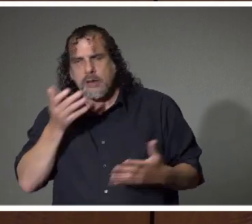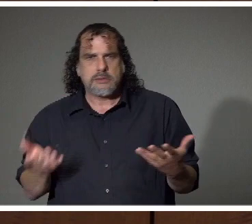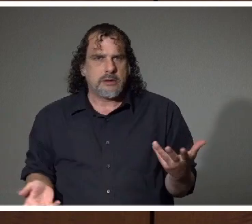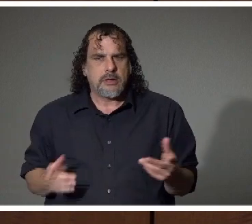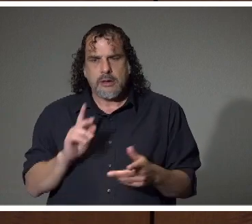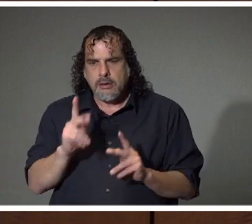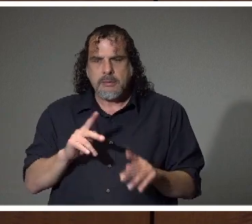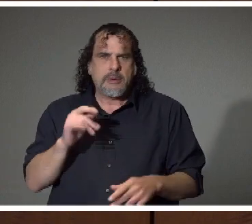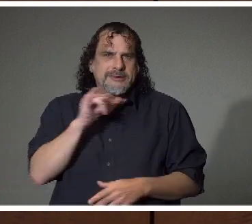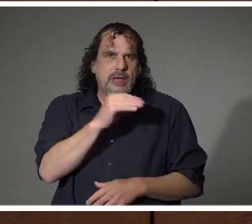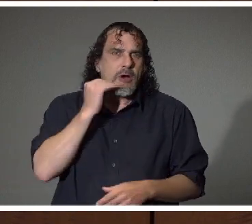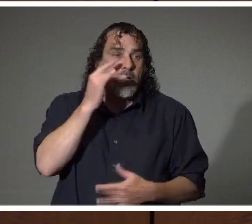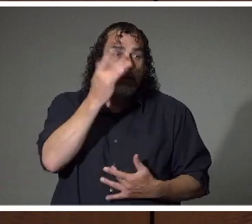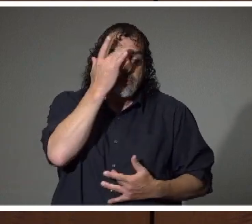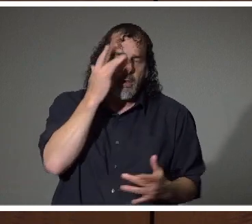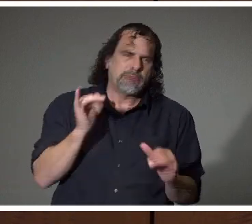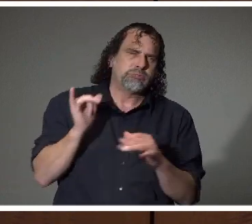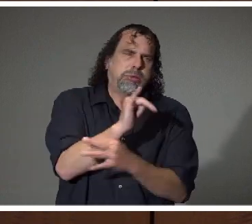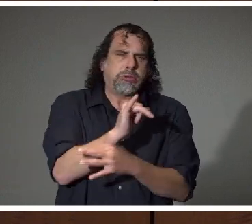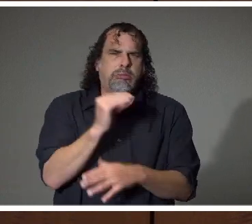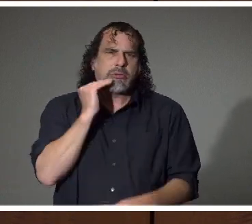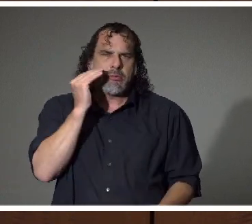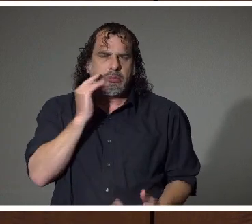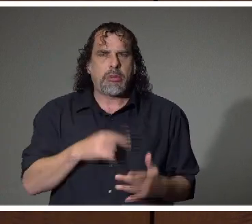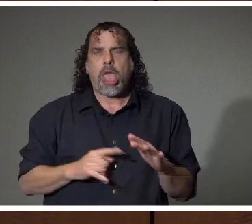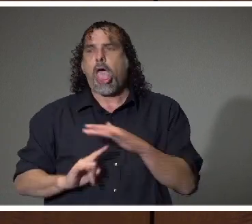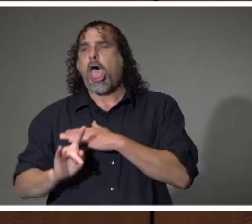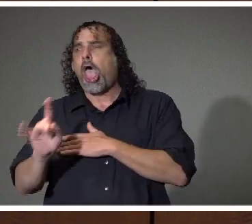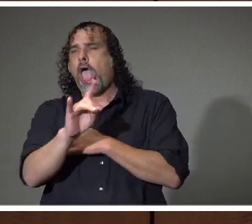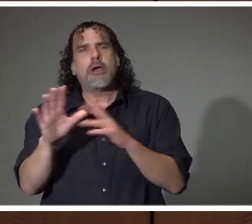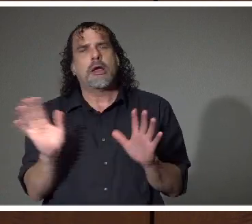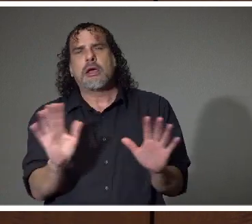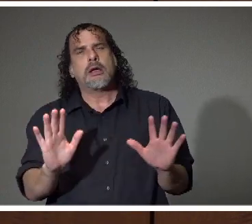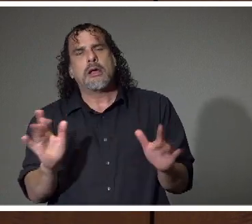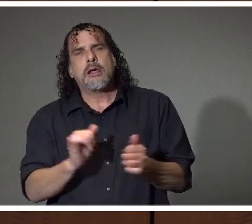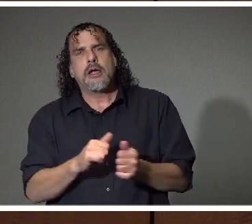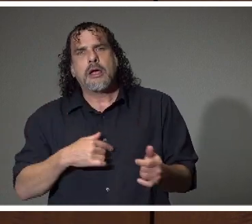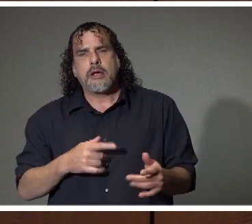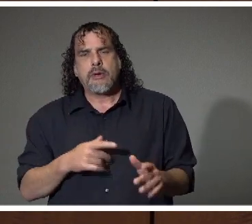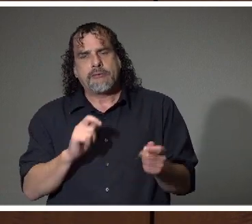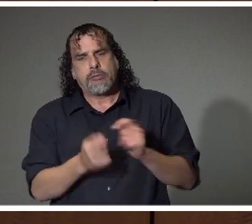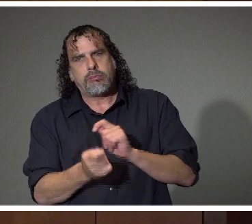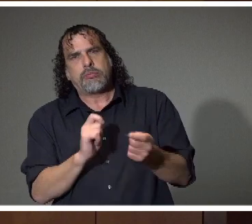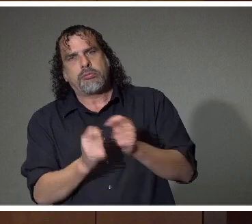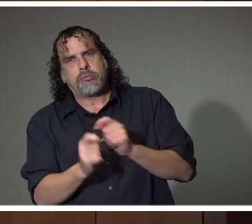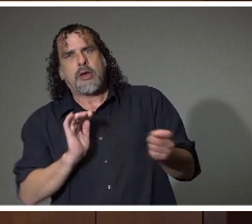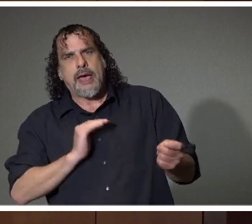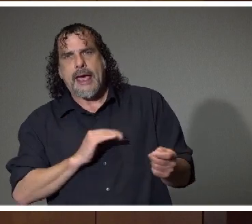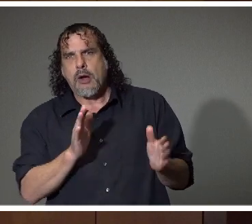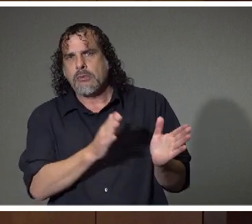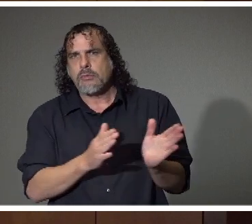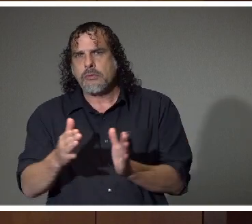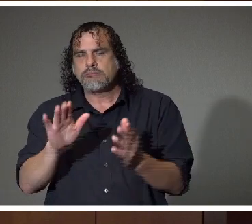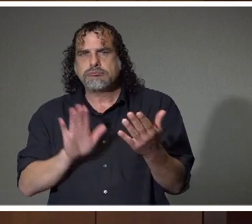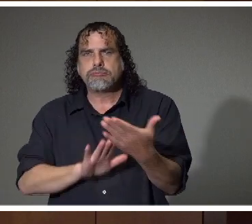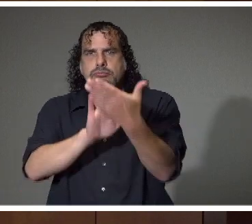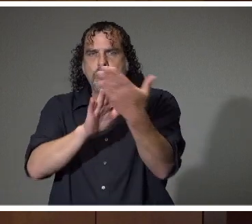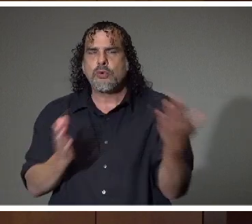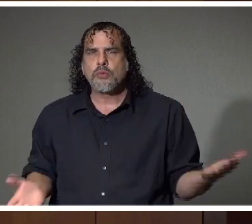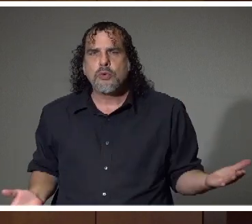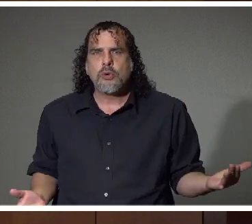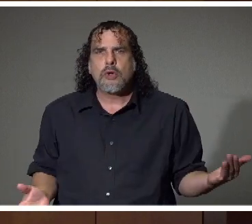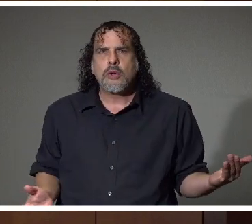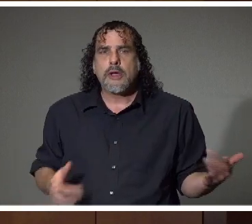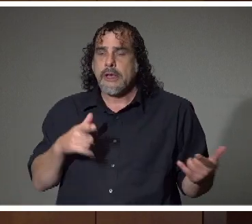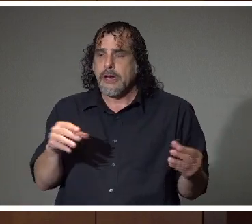to stay home when they're sick. And we'll just continue to respond to them and continue to augment our capabilities. Any further measures that